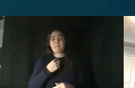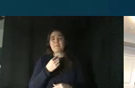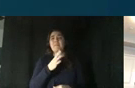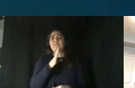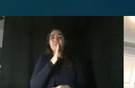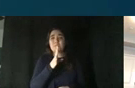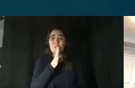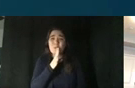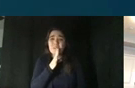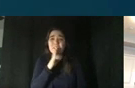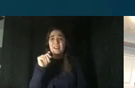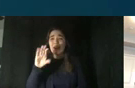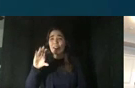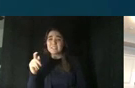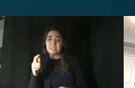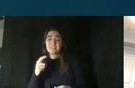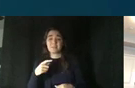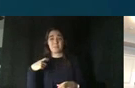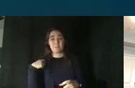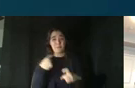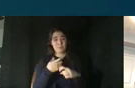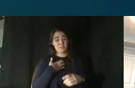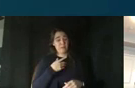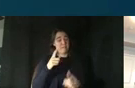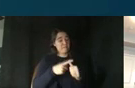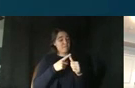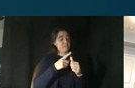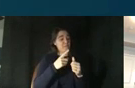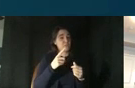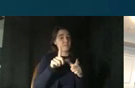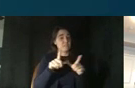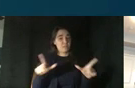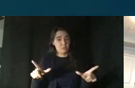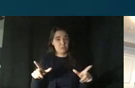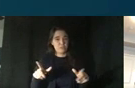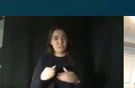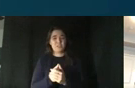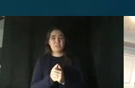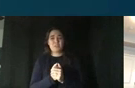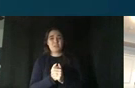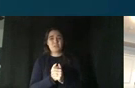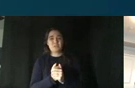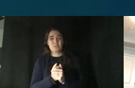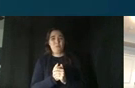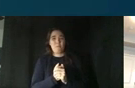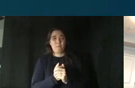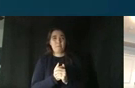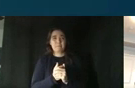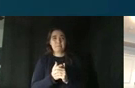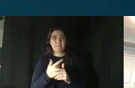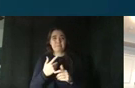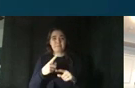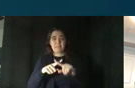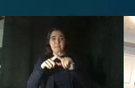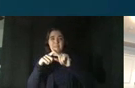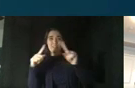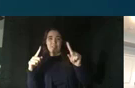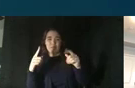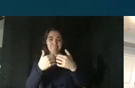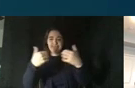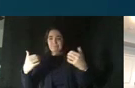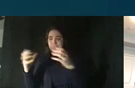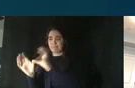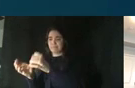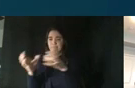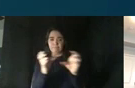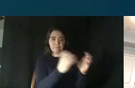English since Spanish was my first language. The different social classes were more noticeable to me when I got older and around